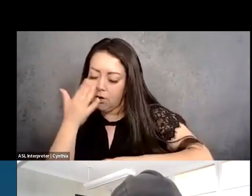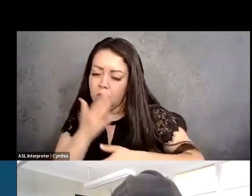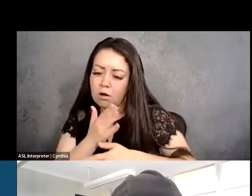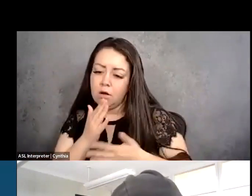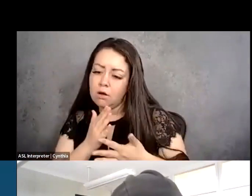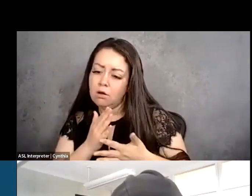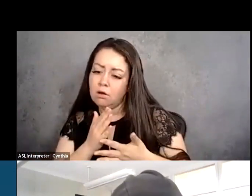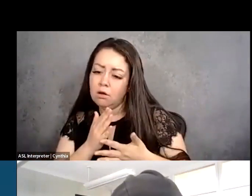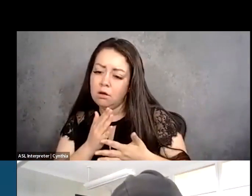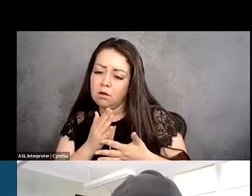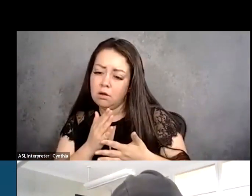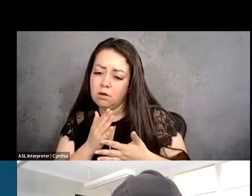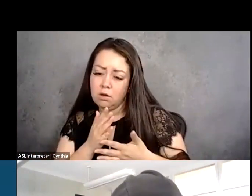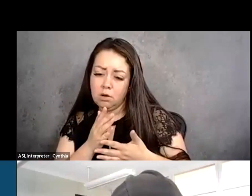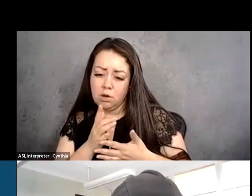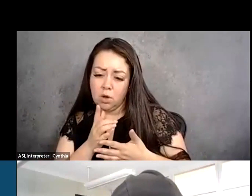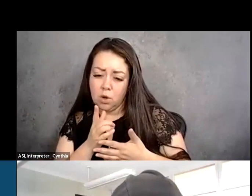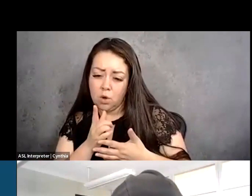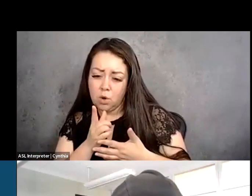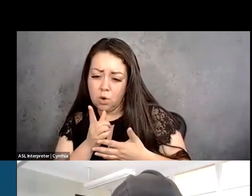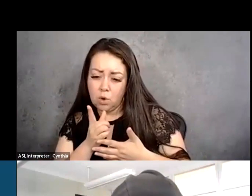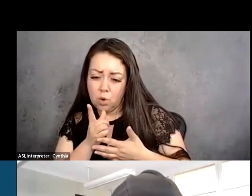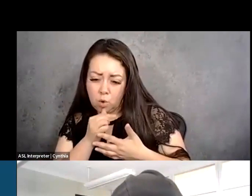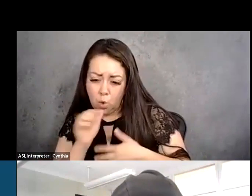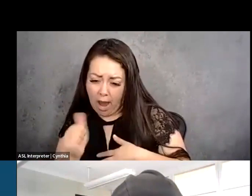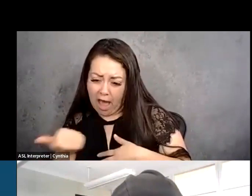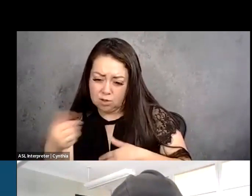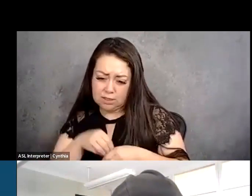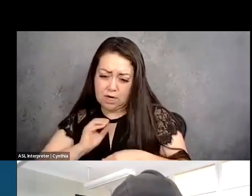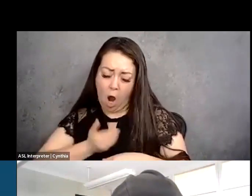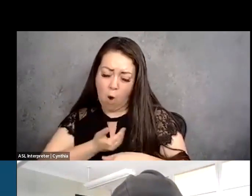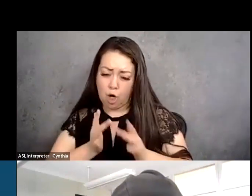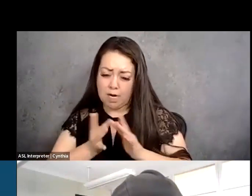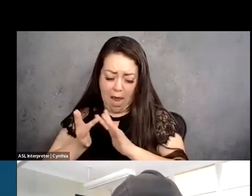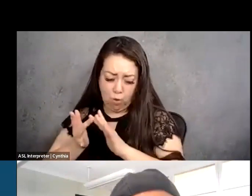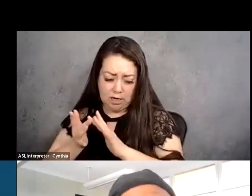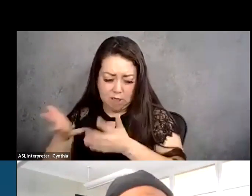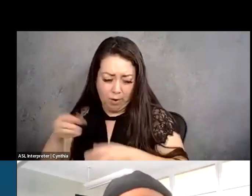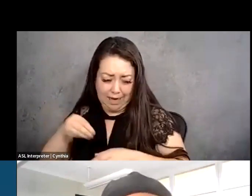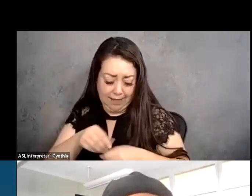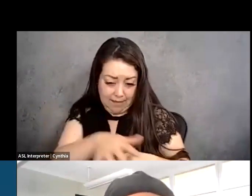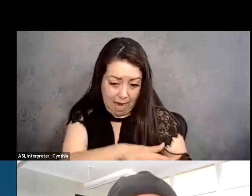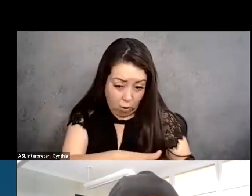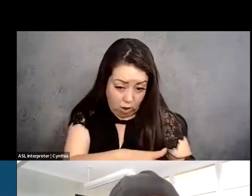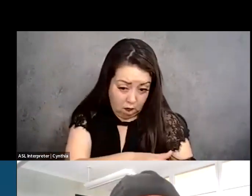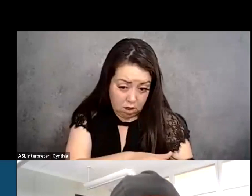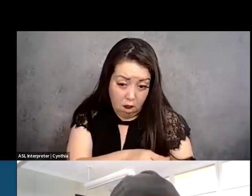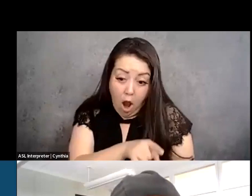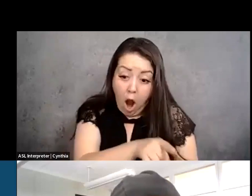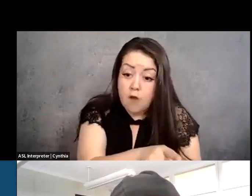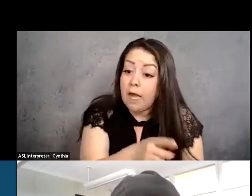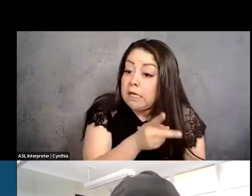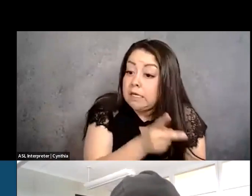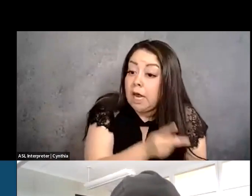also thinking about who else in our network is already in that area. Are they serving a community that maybe we